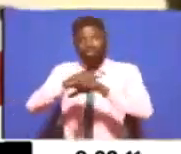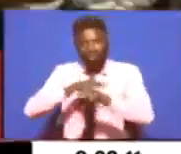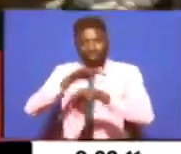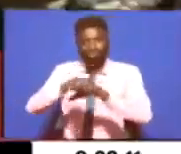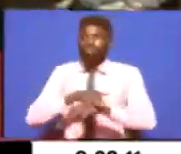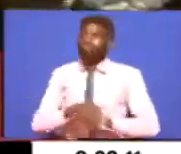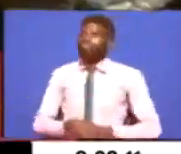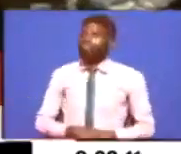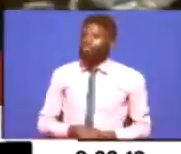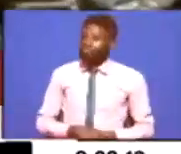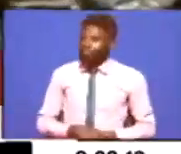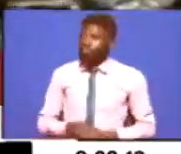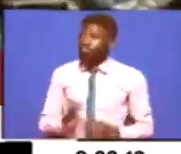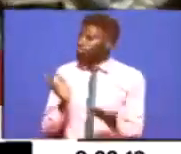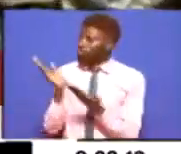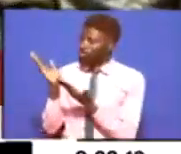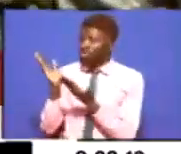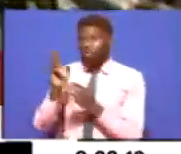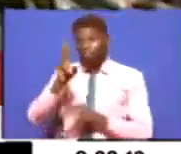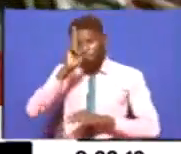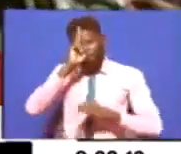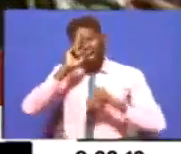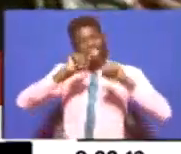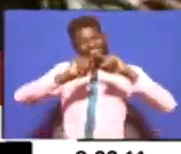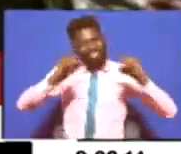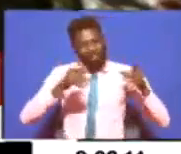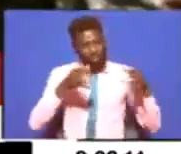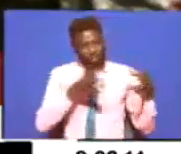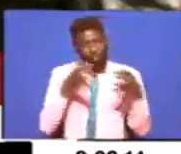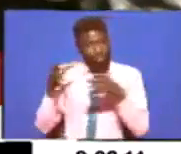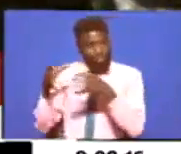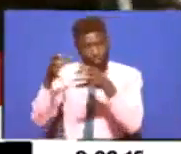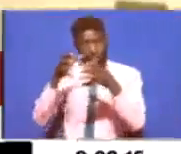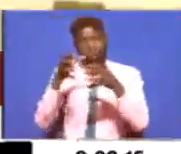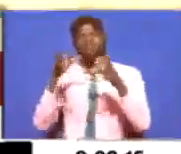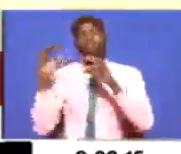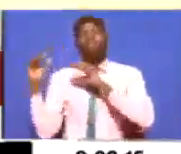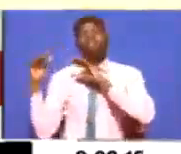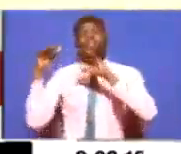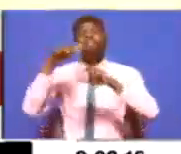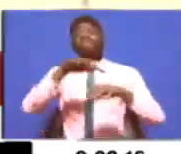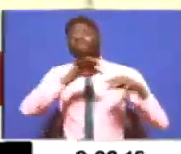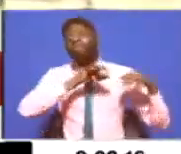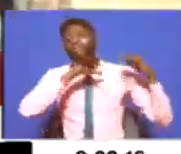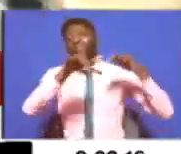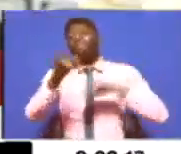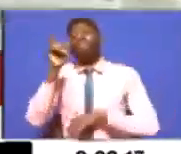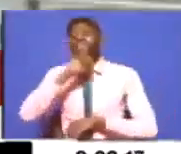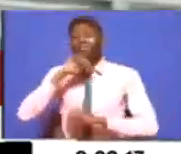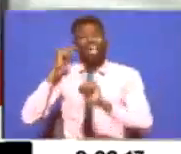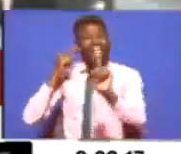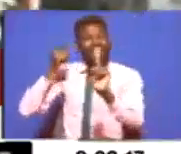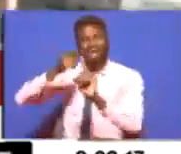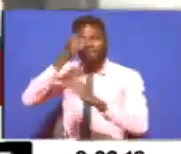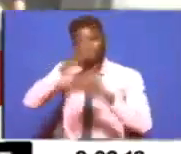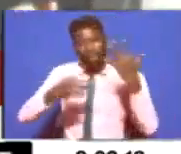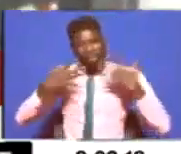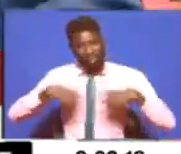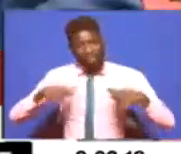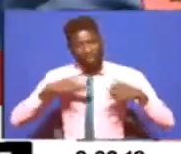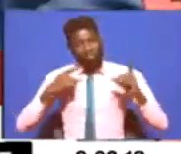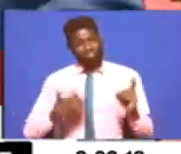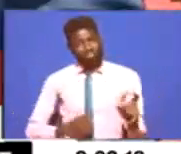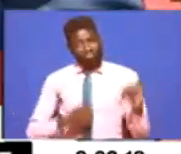Heavy contingent of police drawn from different forces is on the ground on a security operation to mop up illegal guns in the restive